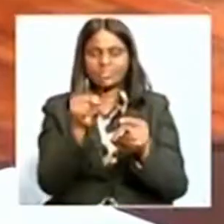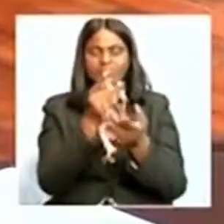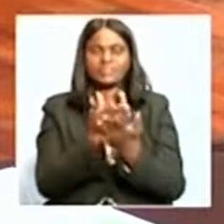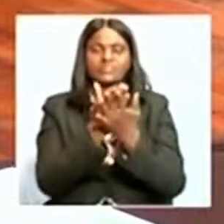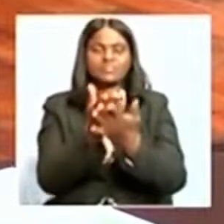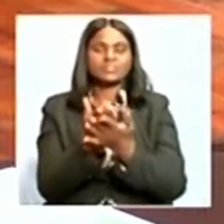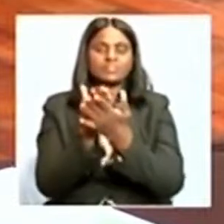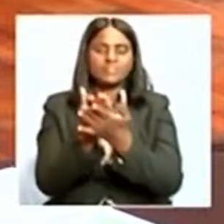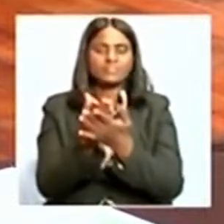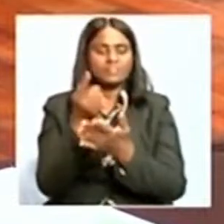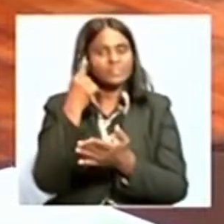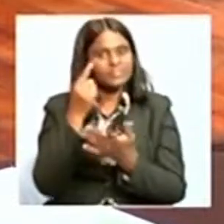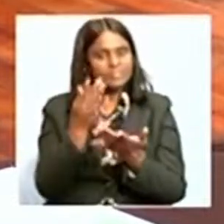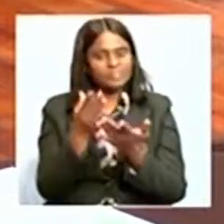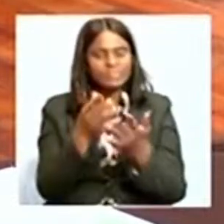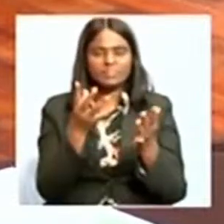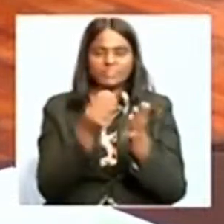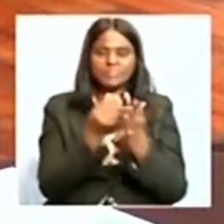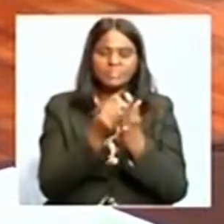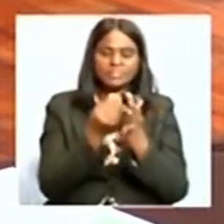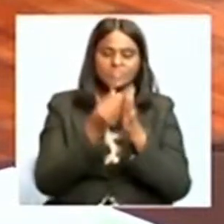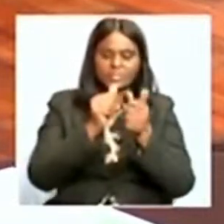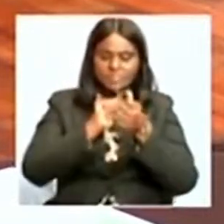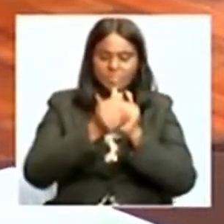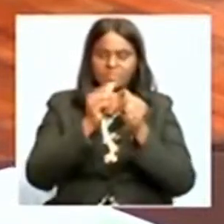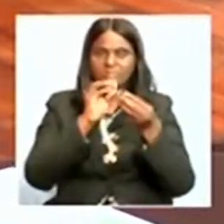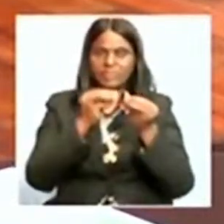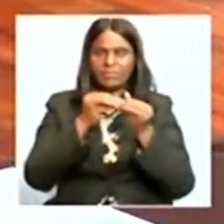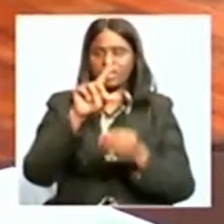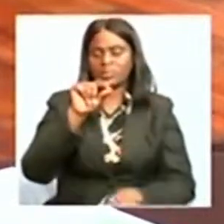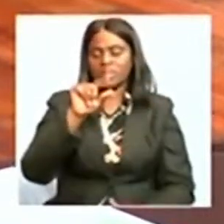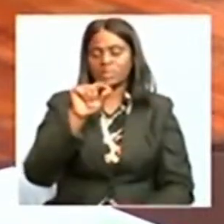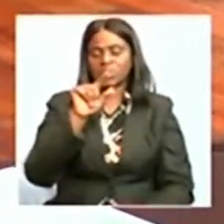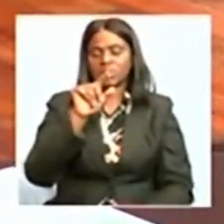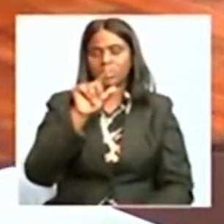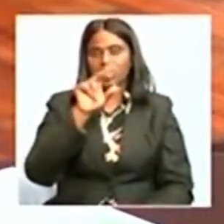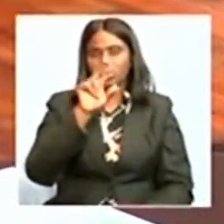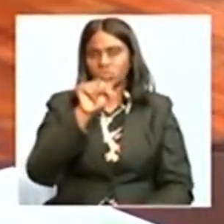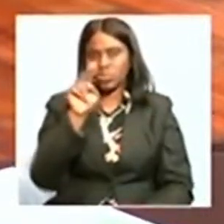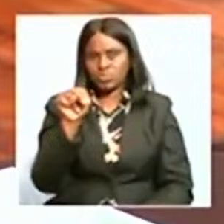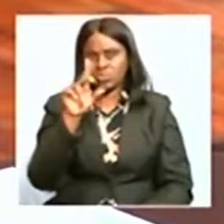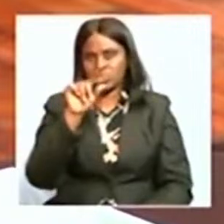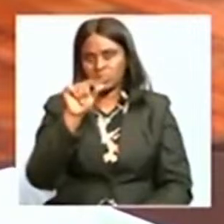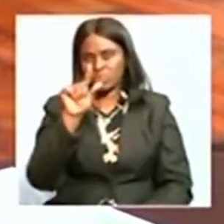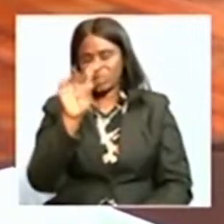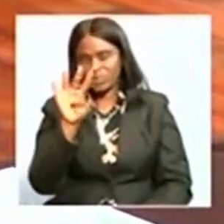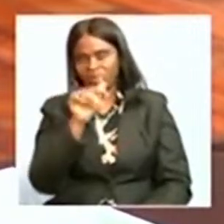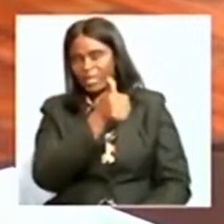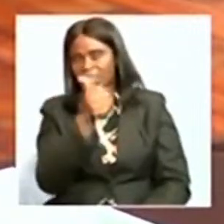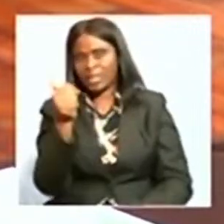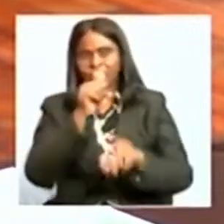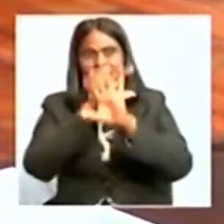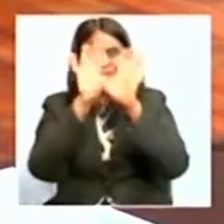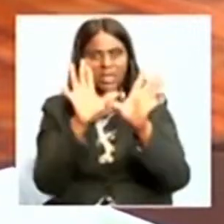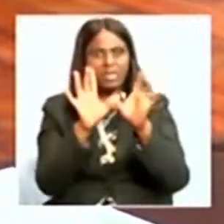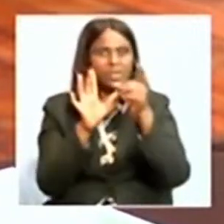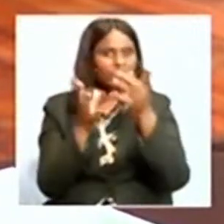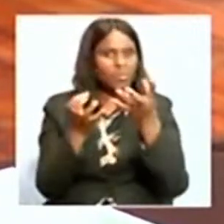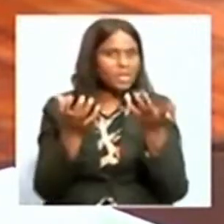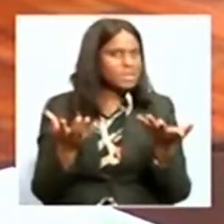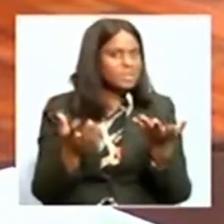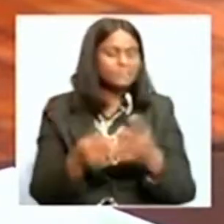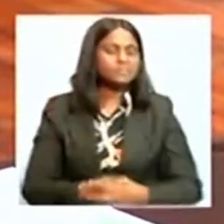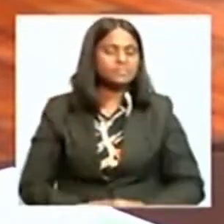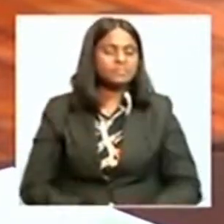the Income Tax Amendment Bill number 22 of 2024. Any clarifications you may want